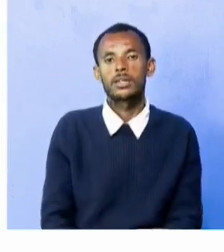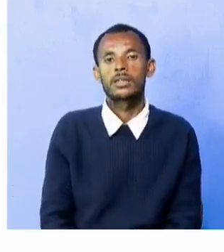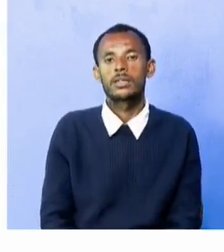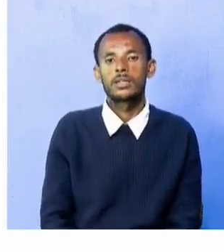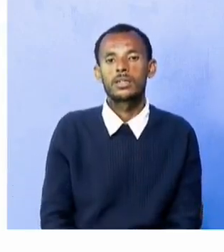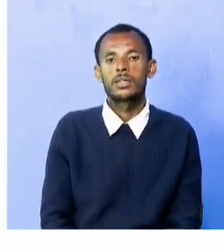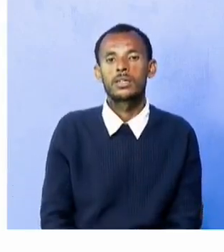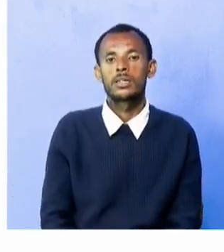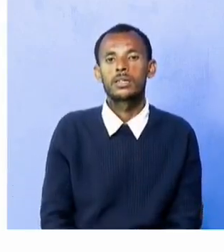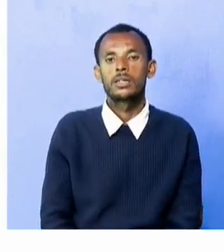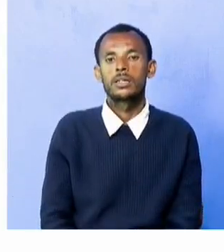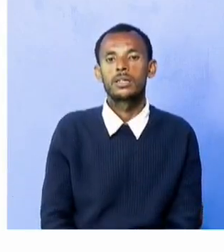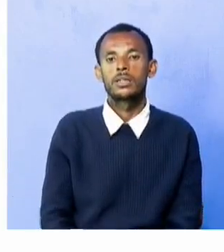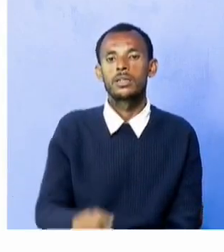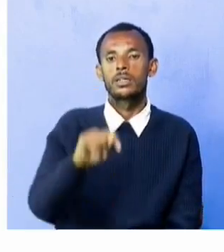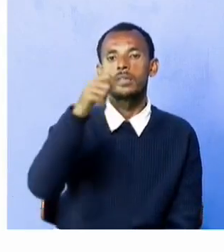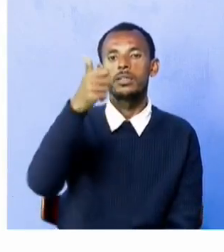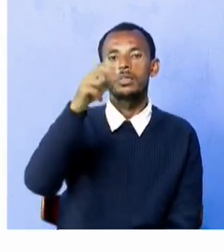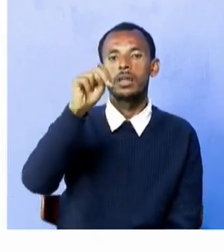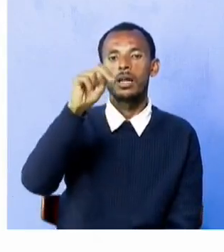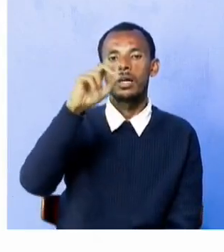a circle is